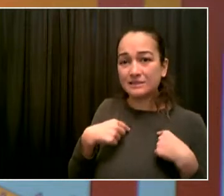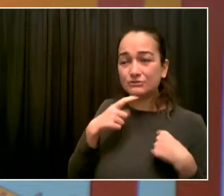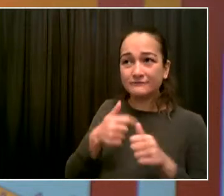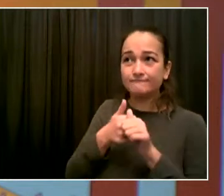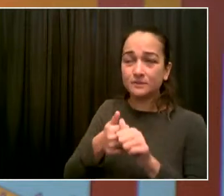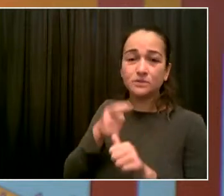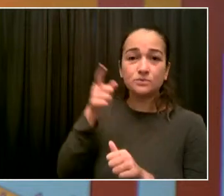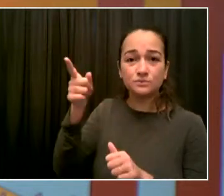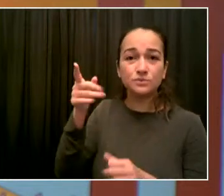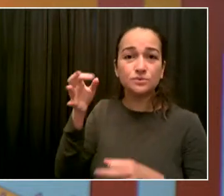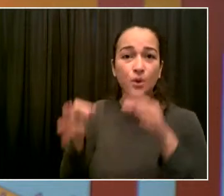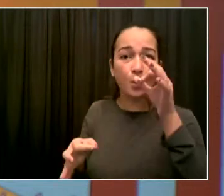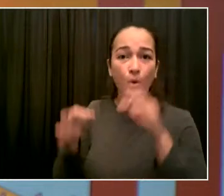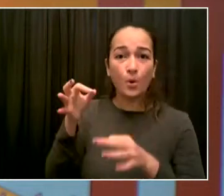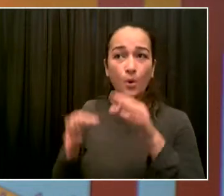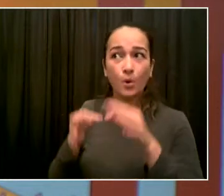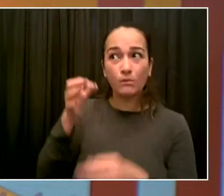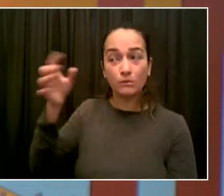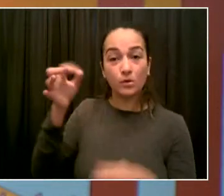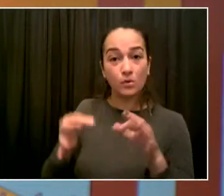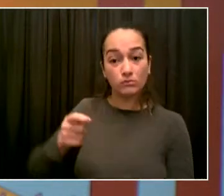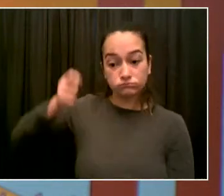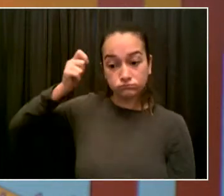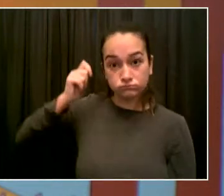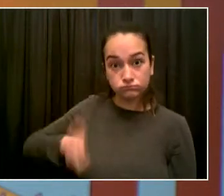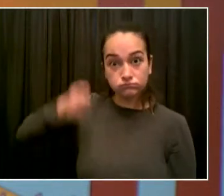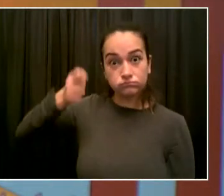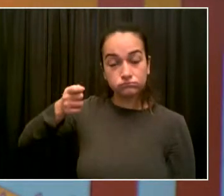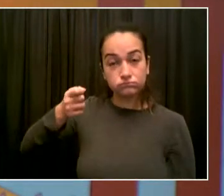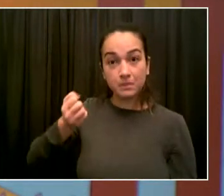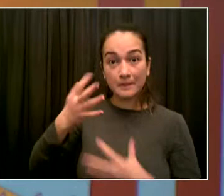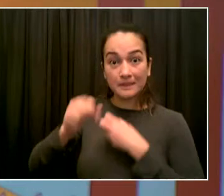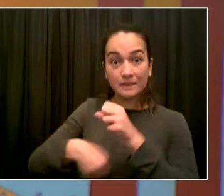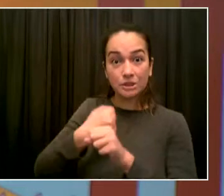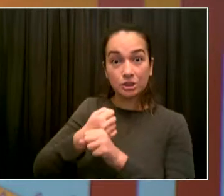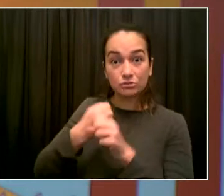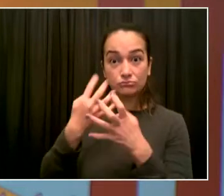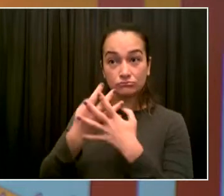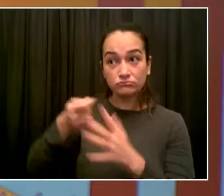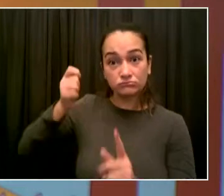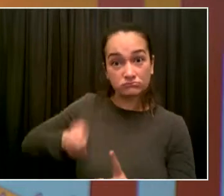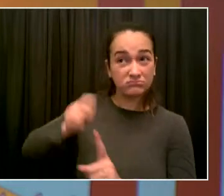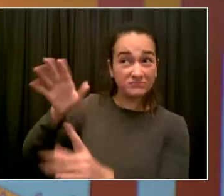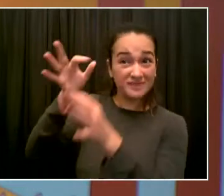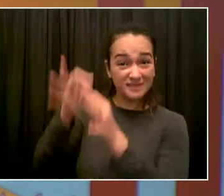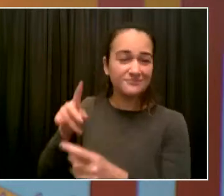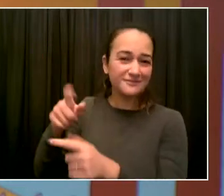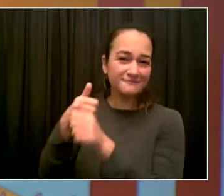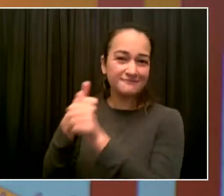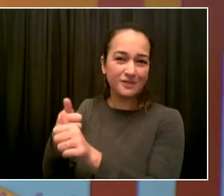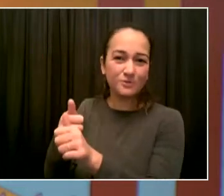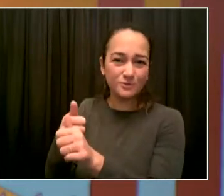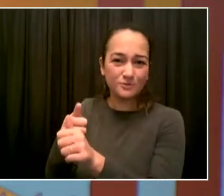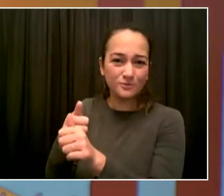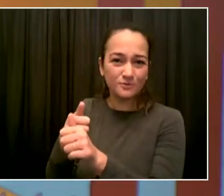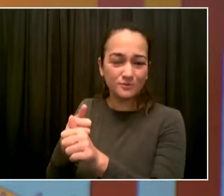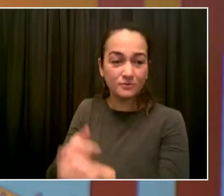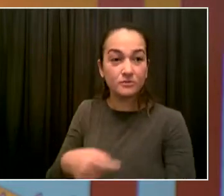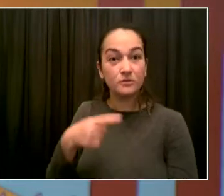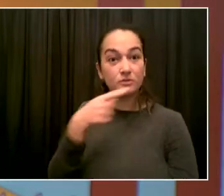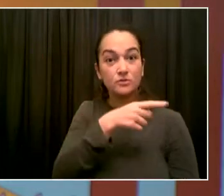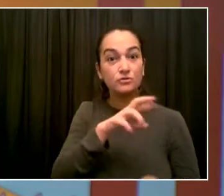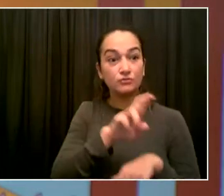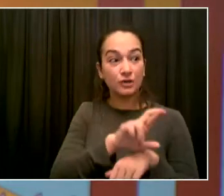on a technical parole violation to begin with, which doesn't make sense, and also stopping new folks from coming in on technical